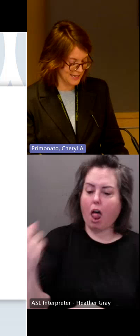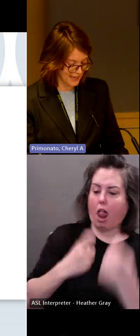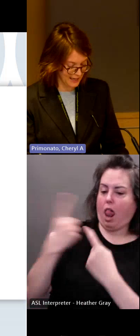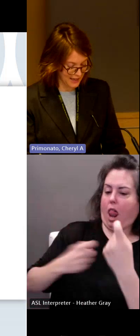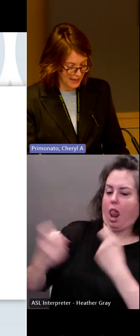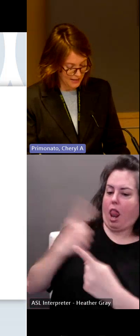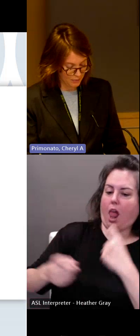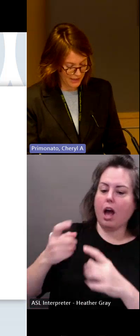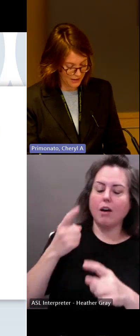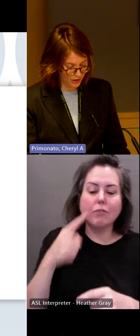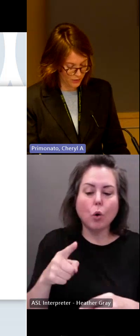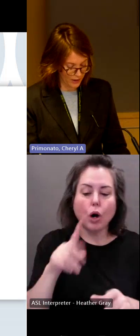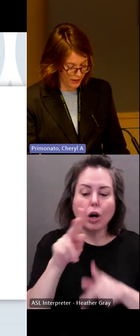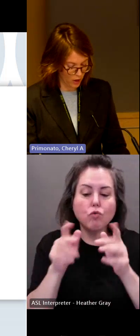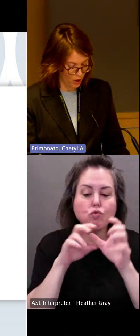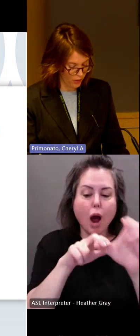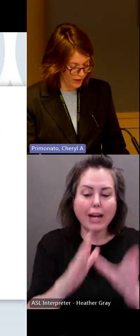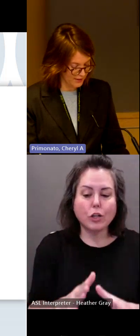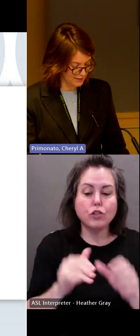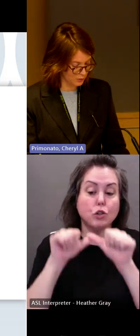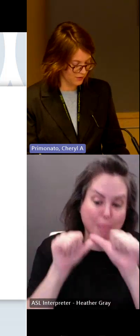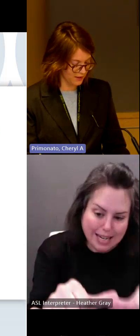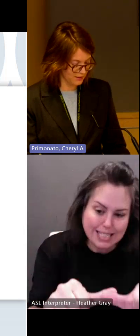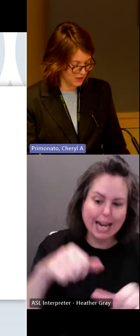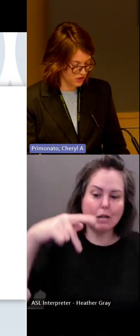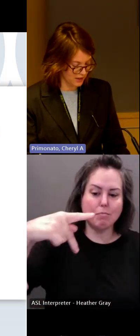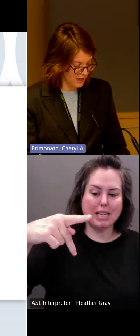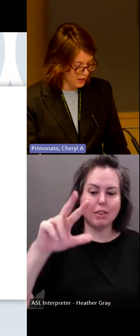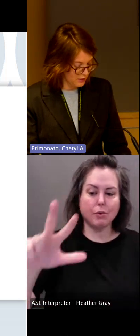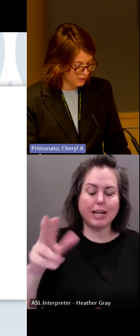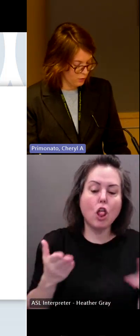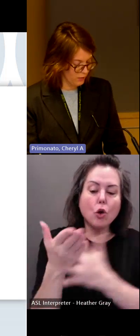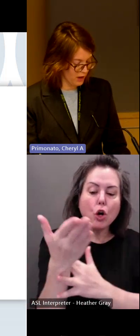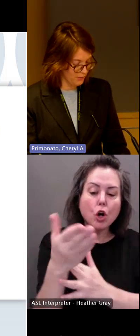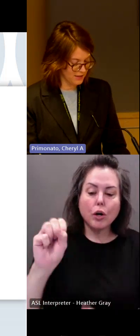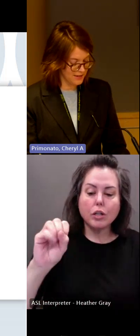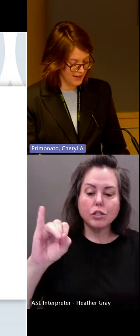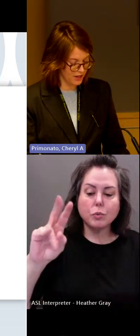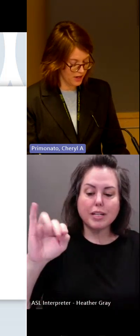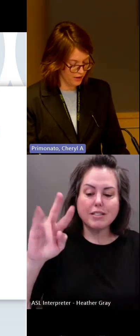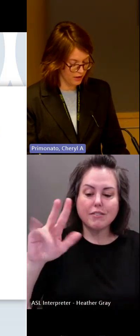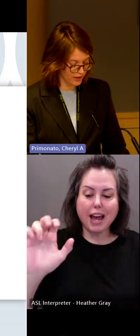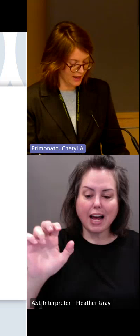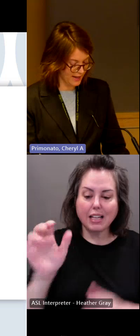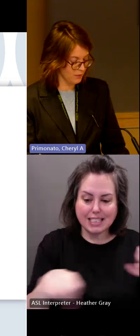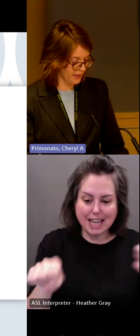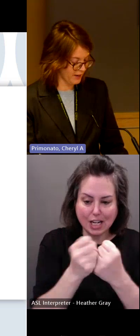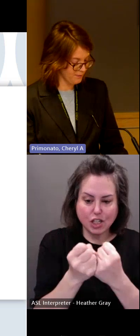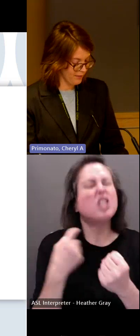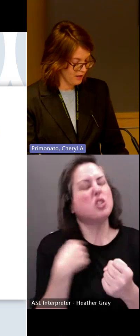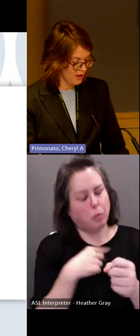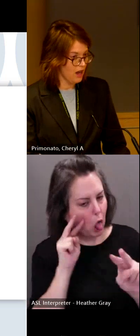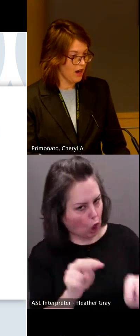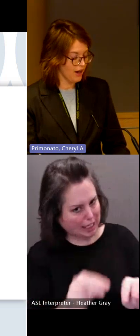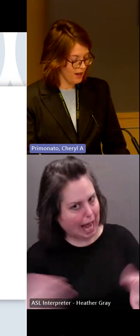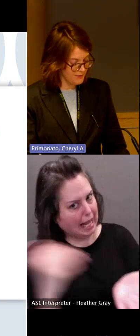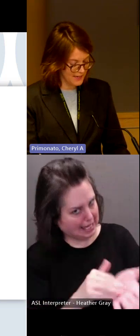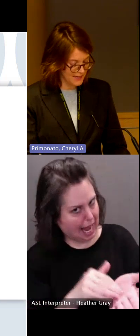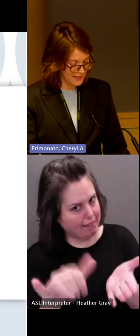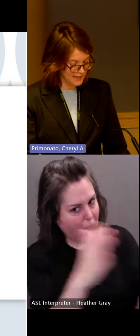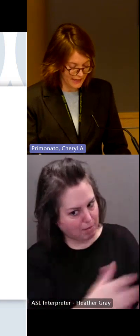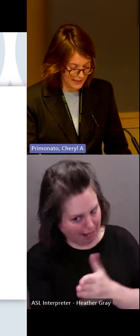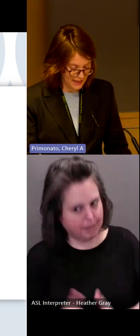to maintain the P3 routing all the way to Swissvale Station. So we promise to take another look at the plan.